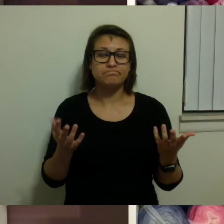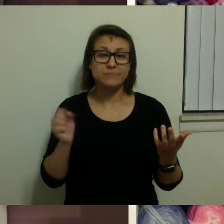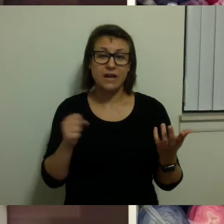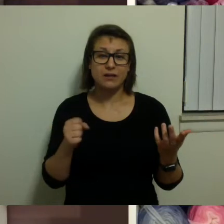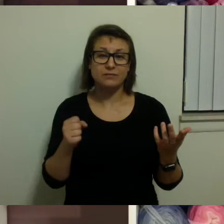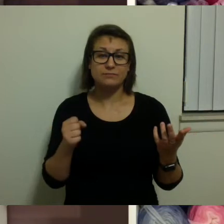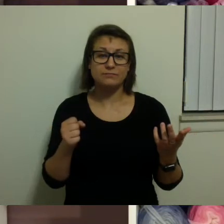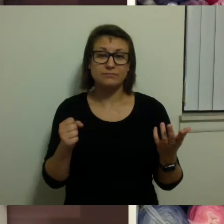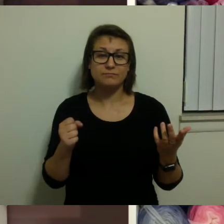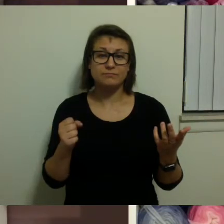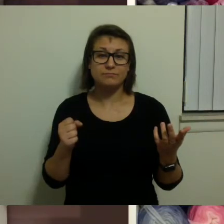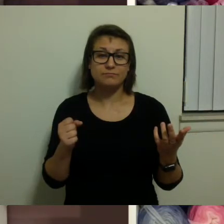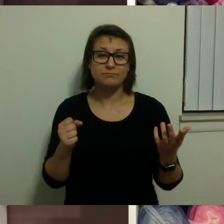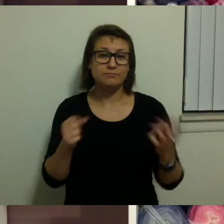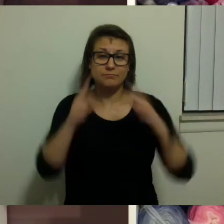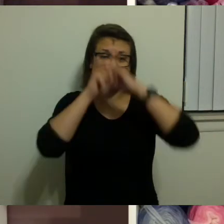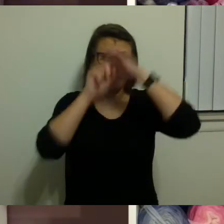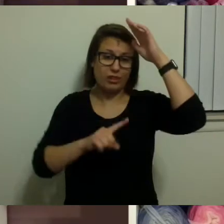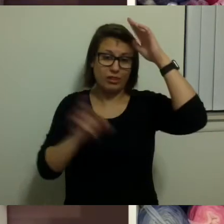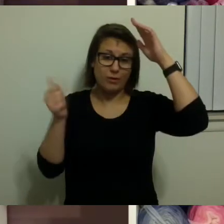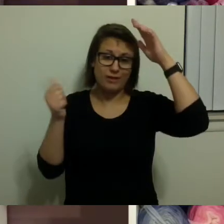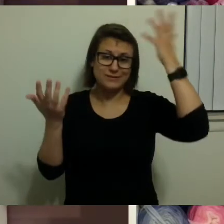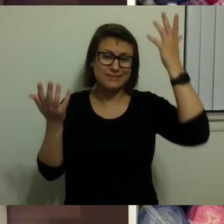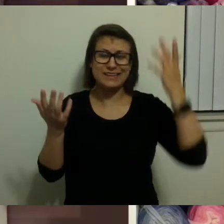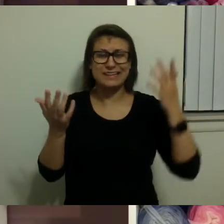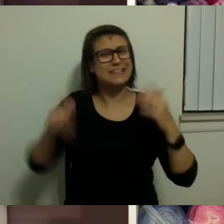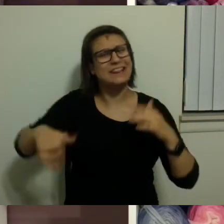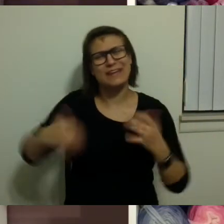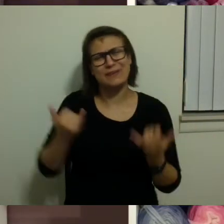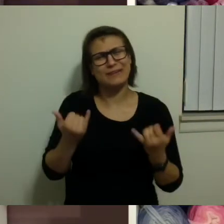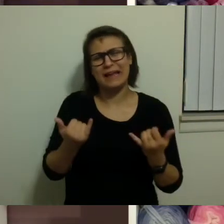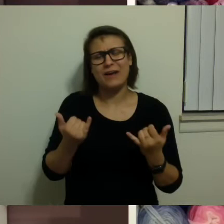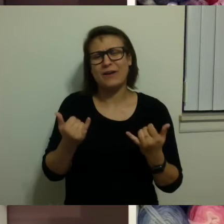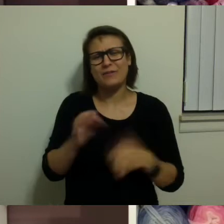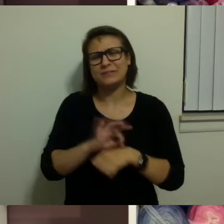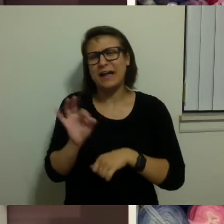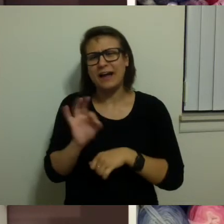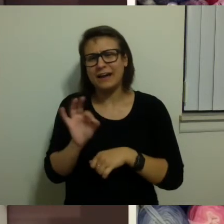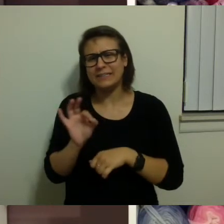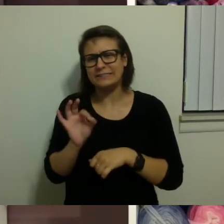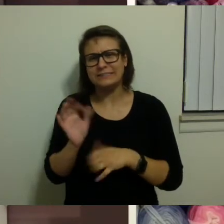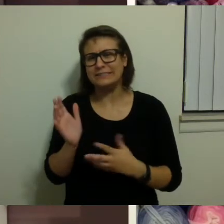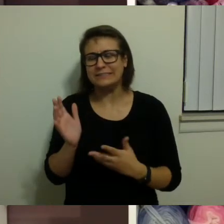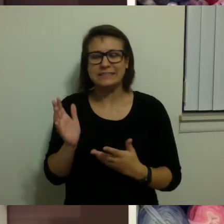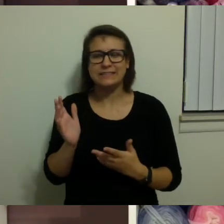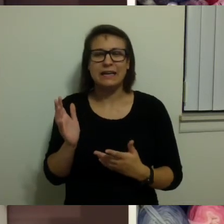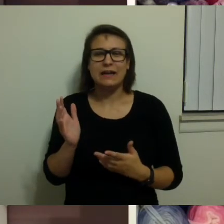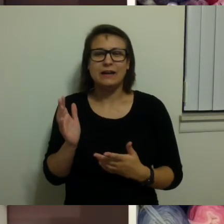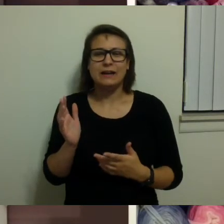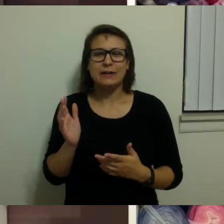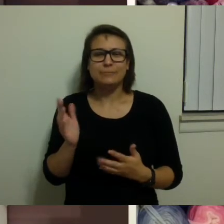Yeah, I forget what else I was gonna say. It's late, it's, you know, it's 9:00.